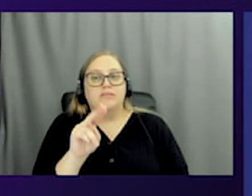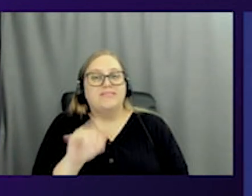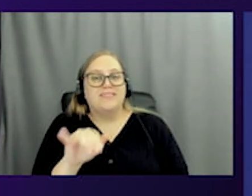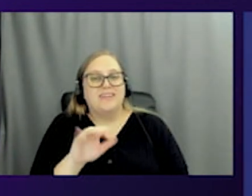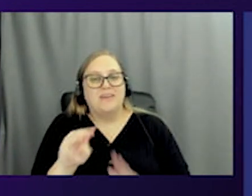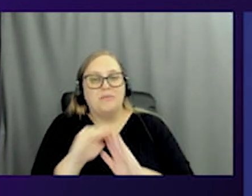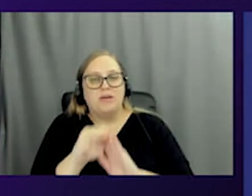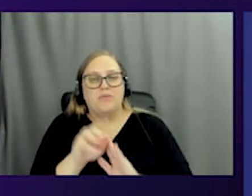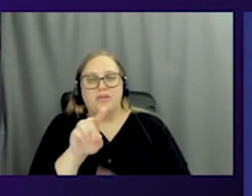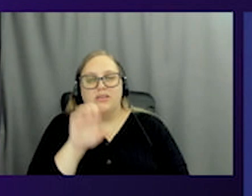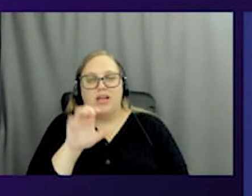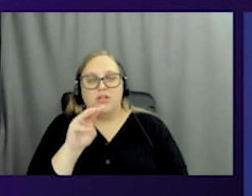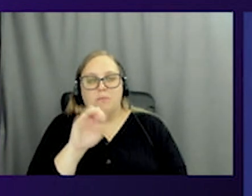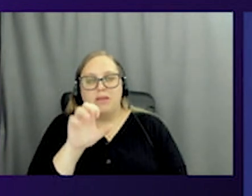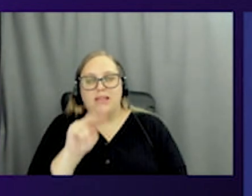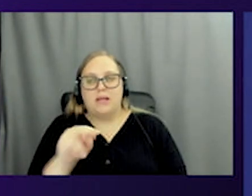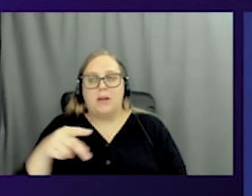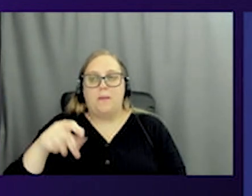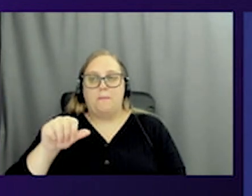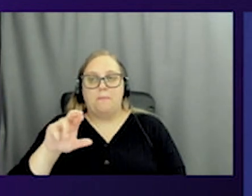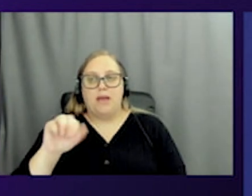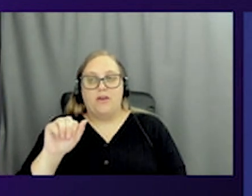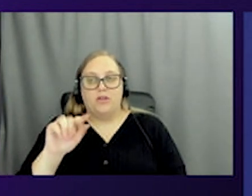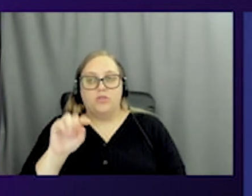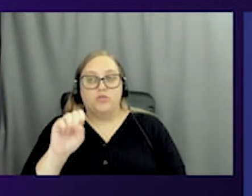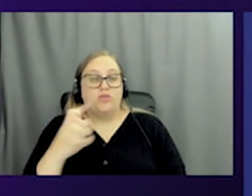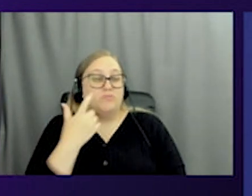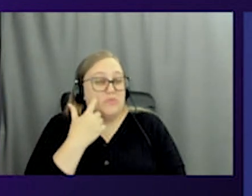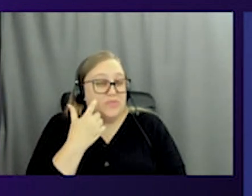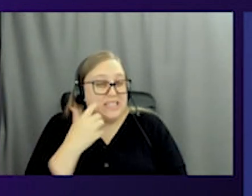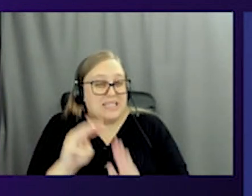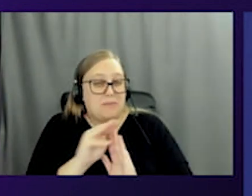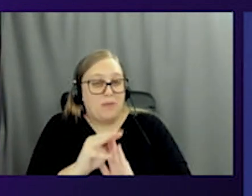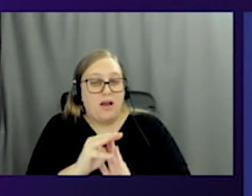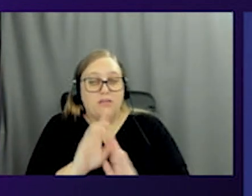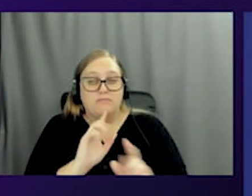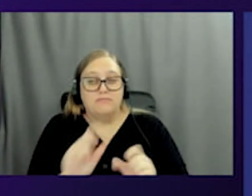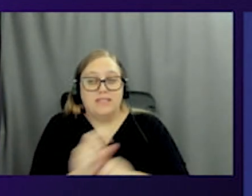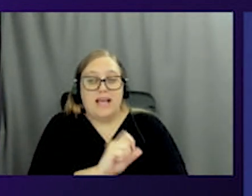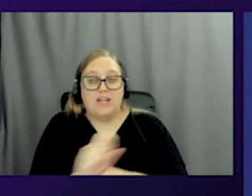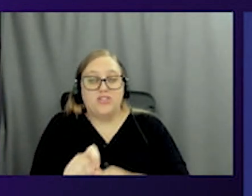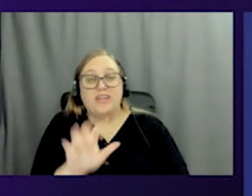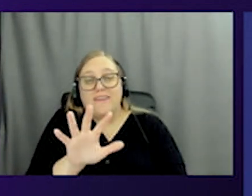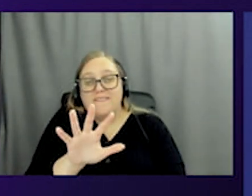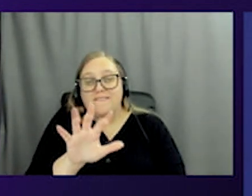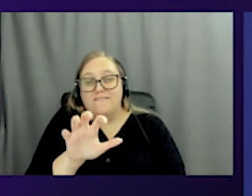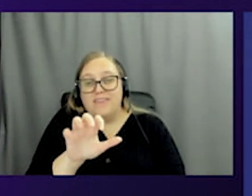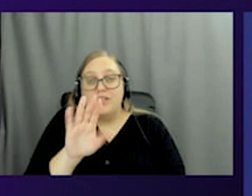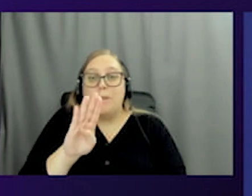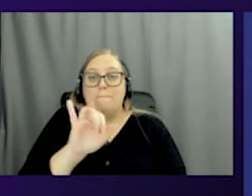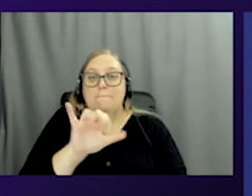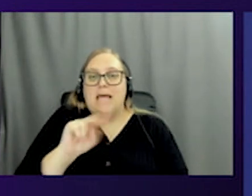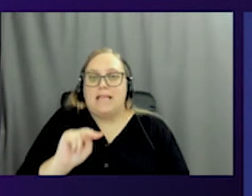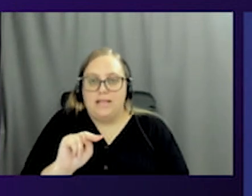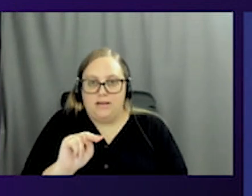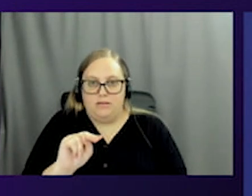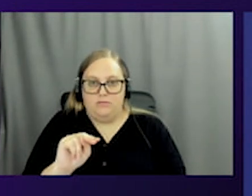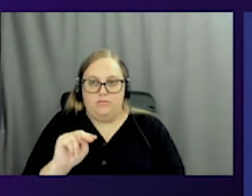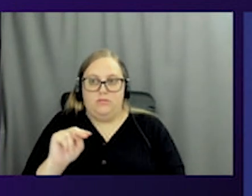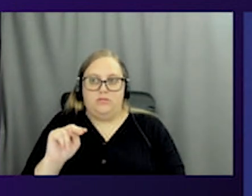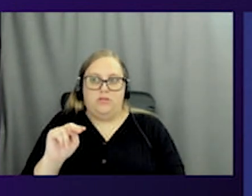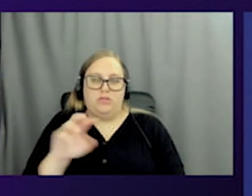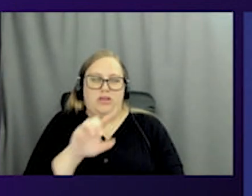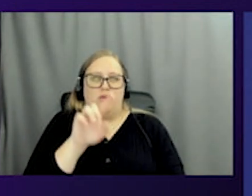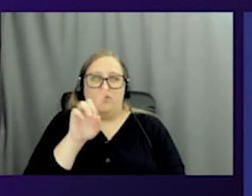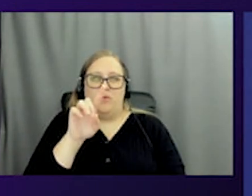million parameters. And today, the latest model is at the scale of 500 billion. So that's like 1,000